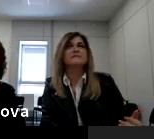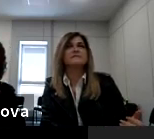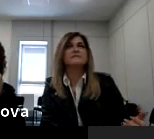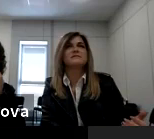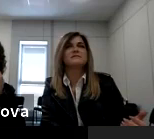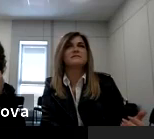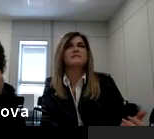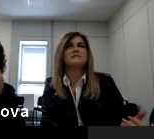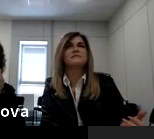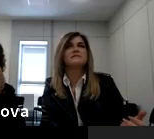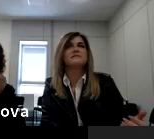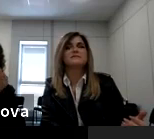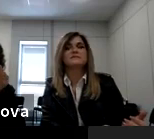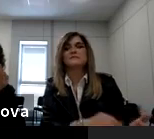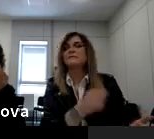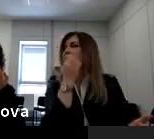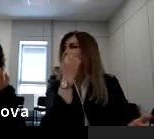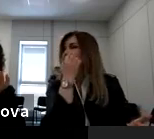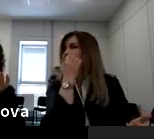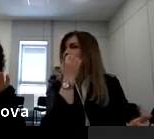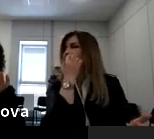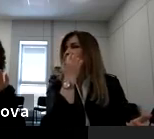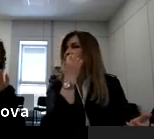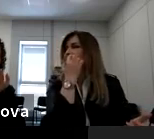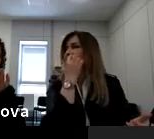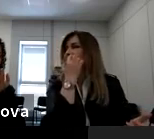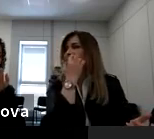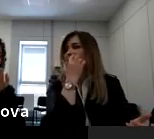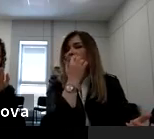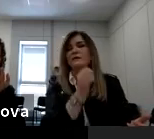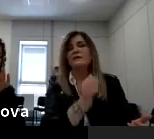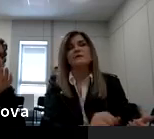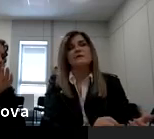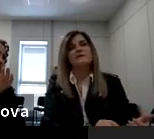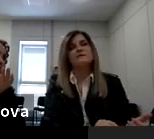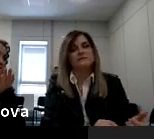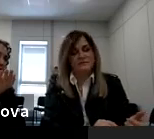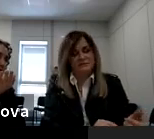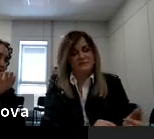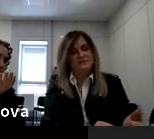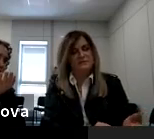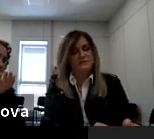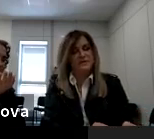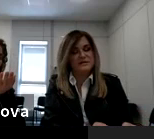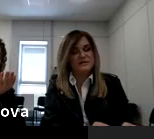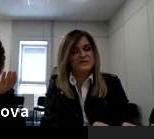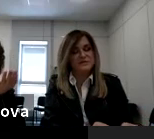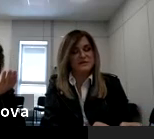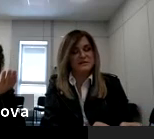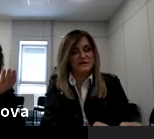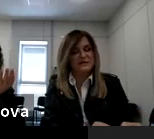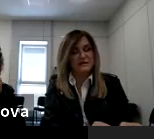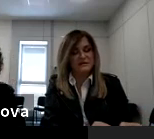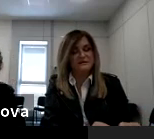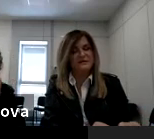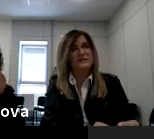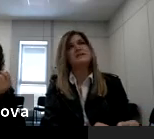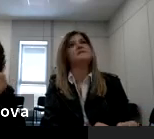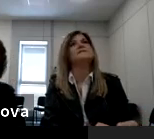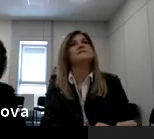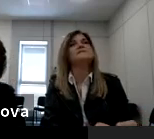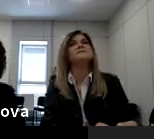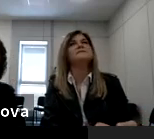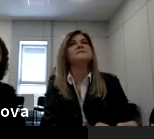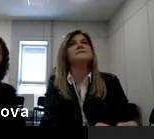but it is really used in huge amount of projects because it's versatile.